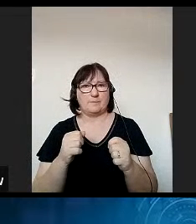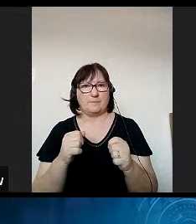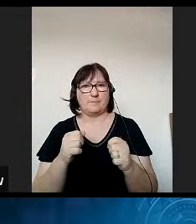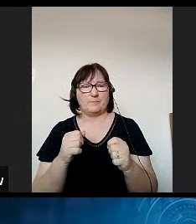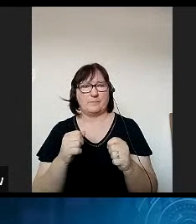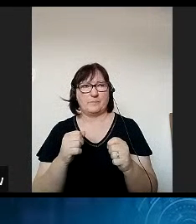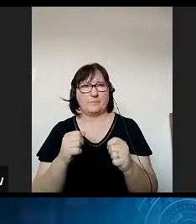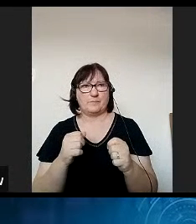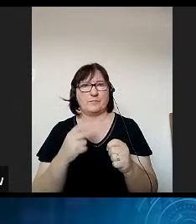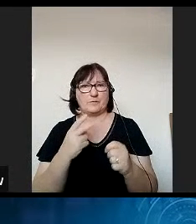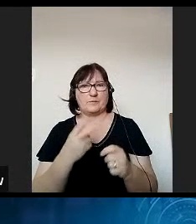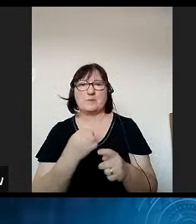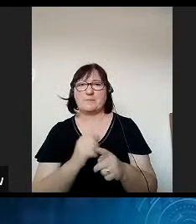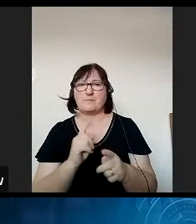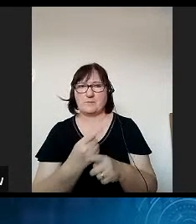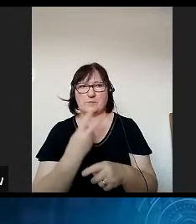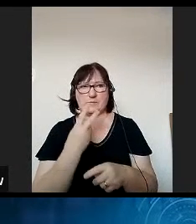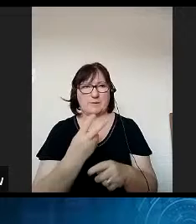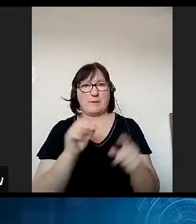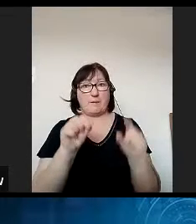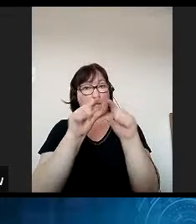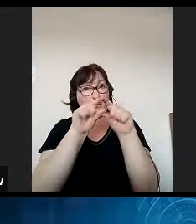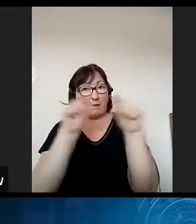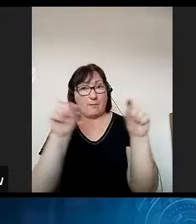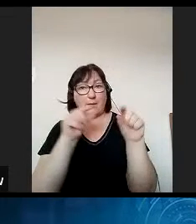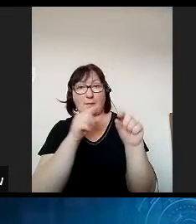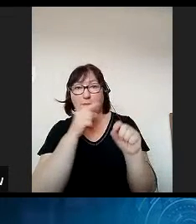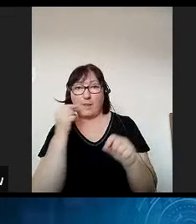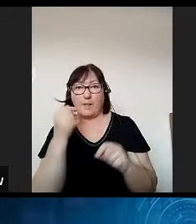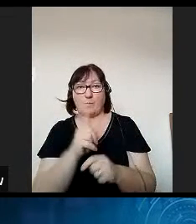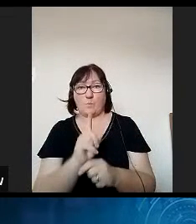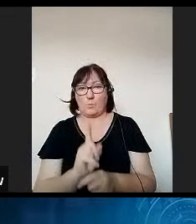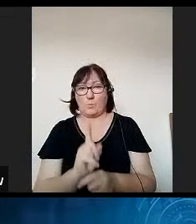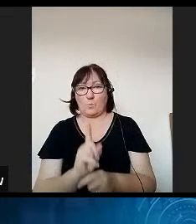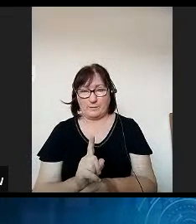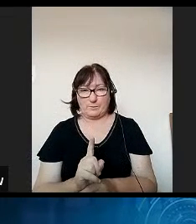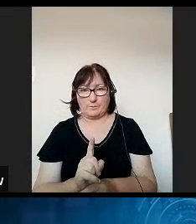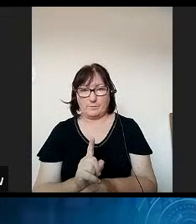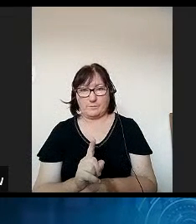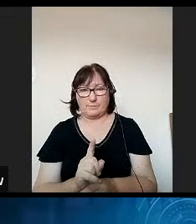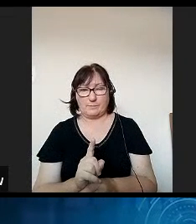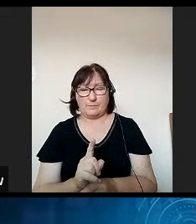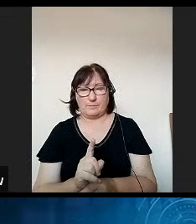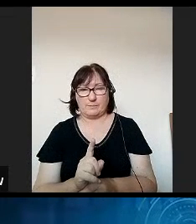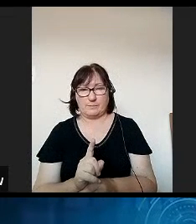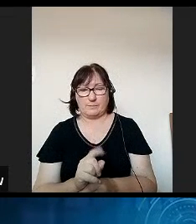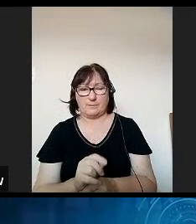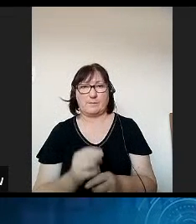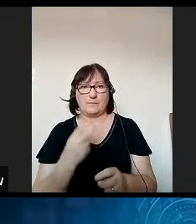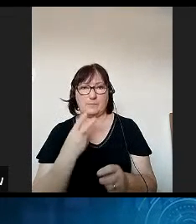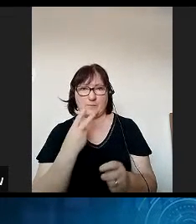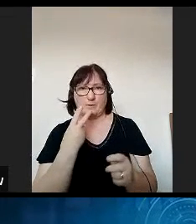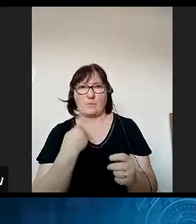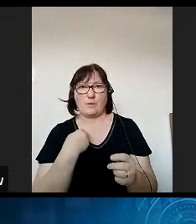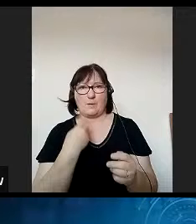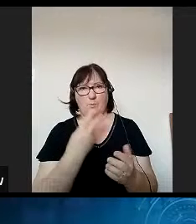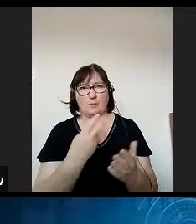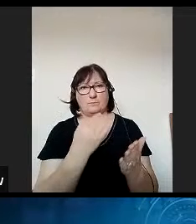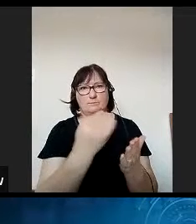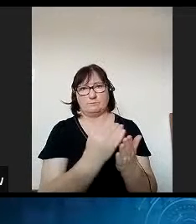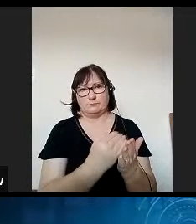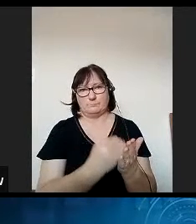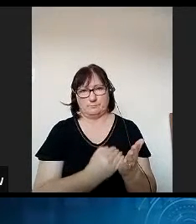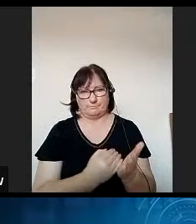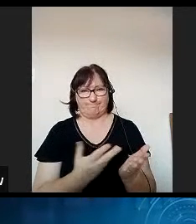Therefore, we will determine the heading of each item, and the one that occurs last in numerical order will be the heading